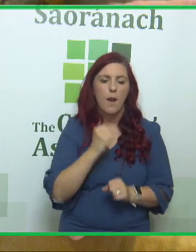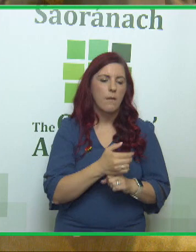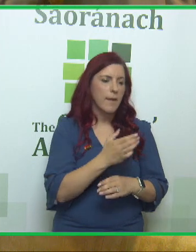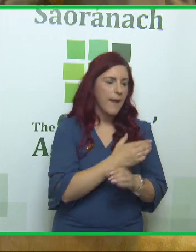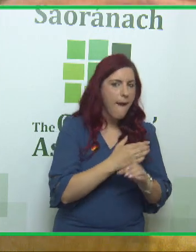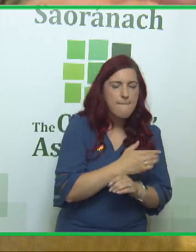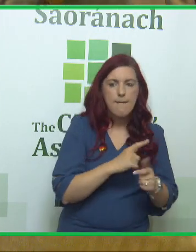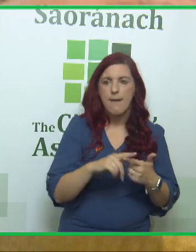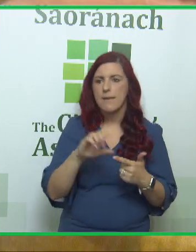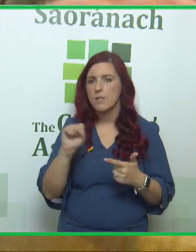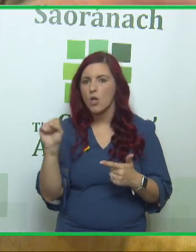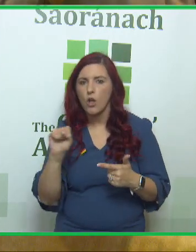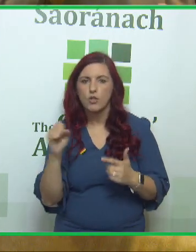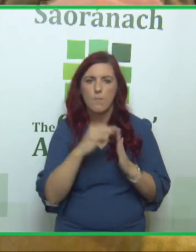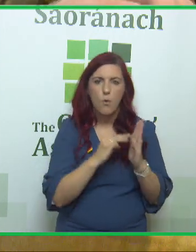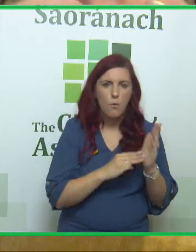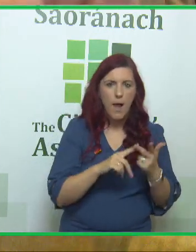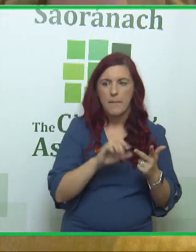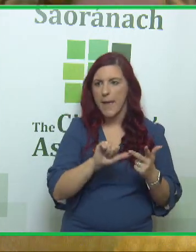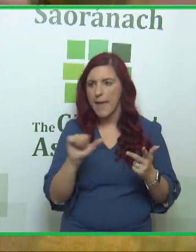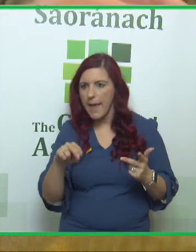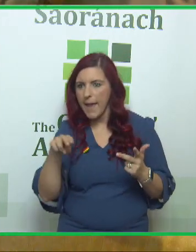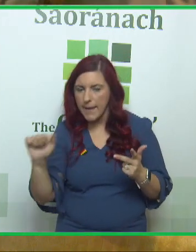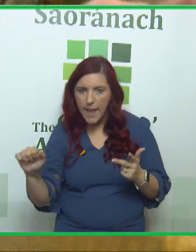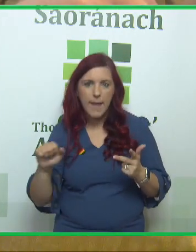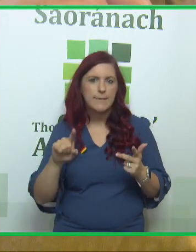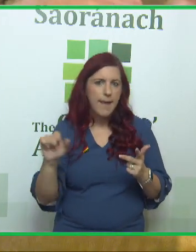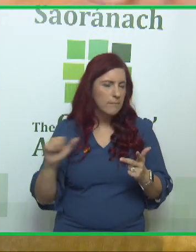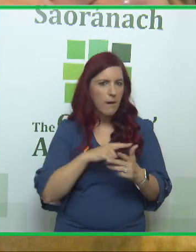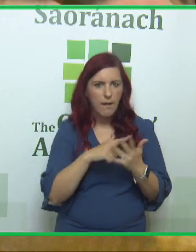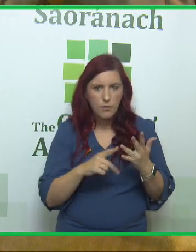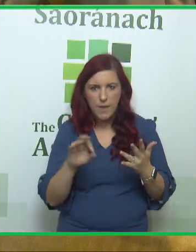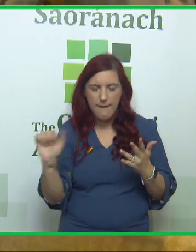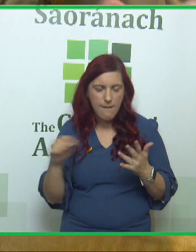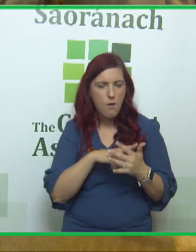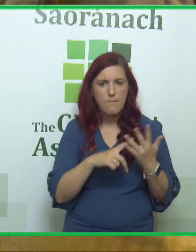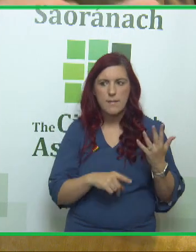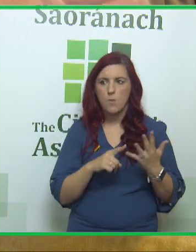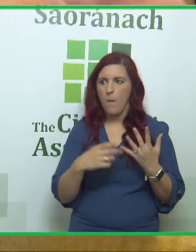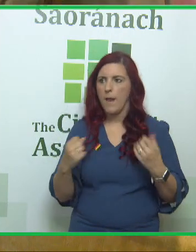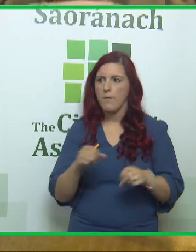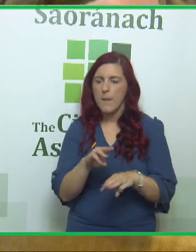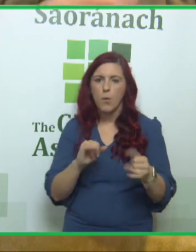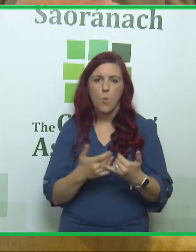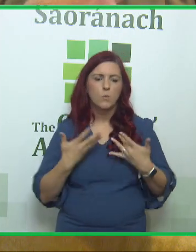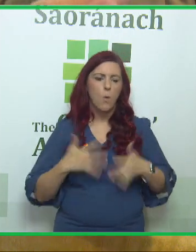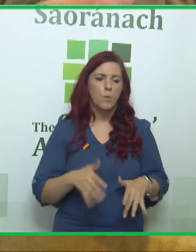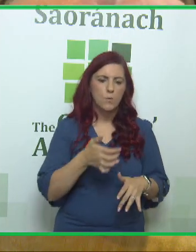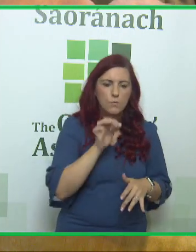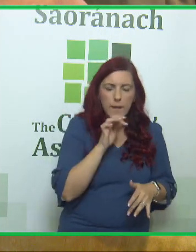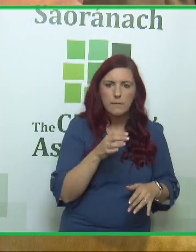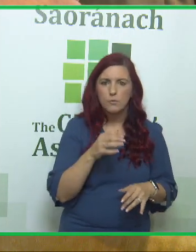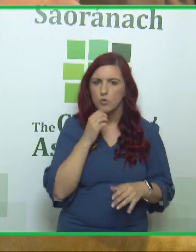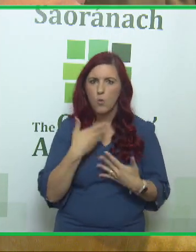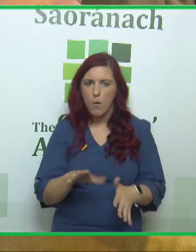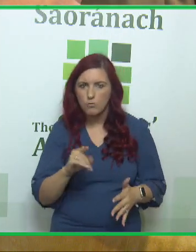Soilse programs. We'll have AA, NA, GA. We'll have a whole environment where when people don't want to drink or take drugs, they can go in there, they can get their care,